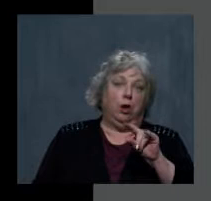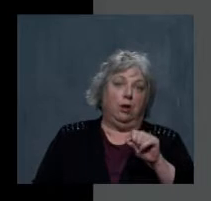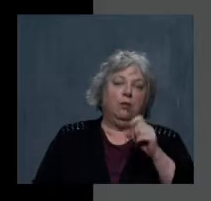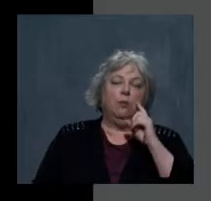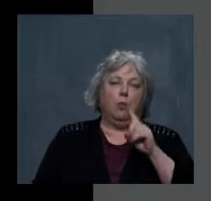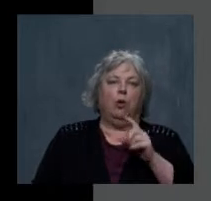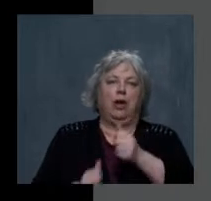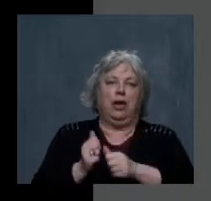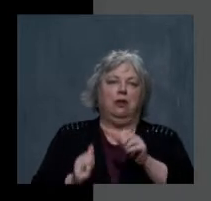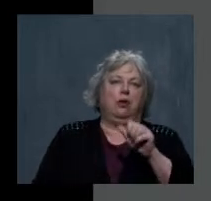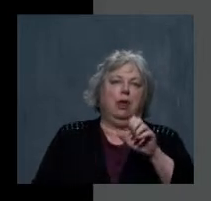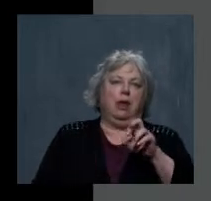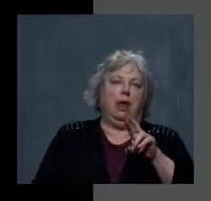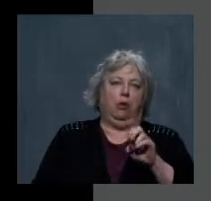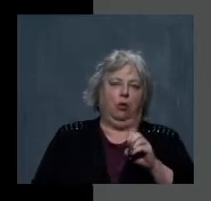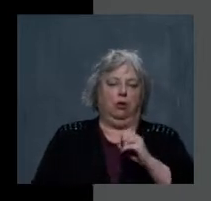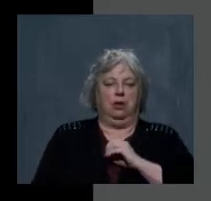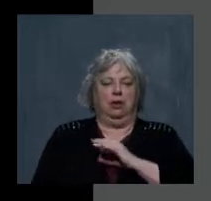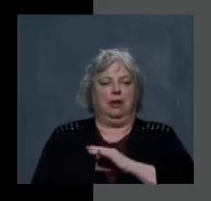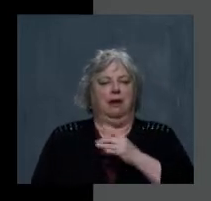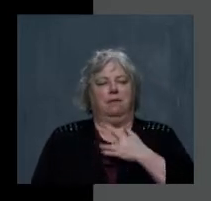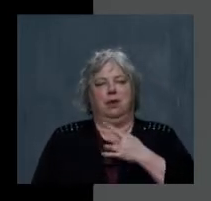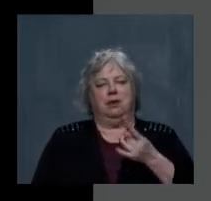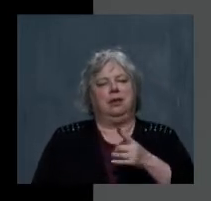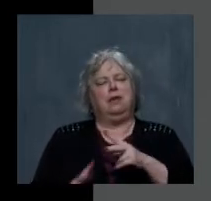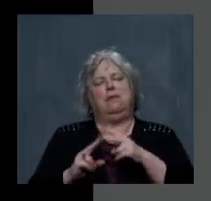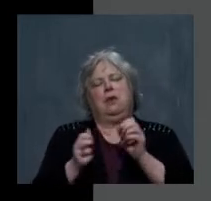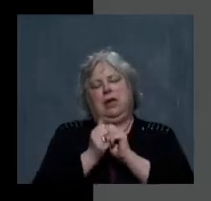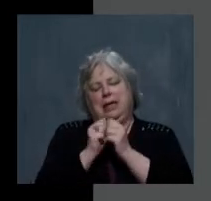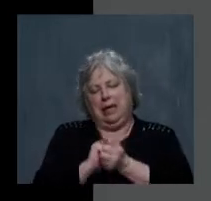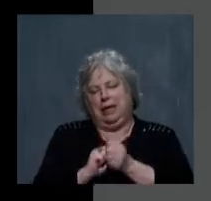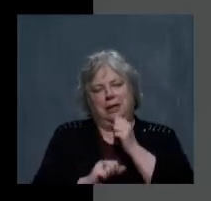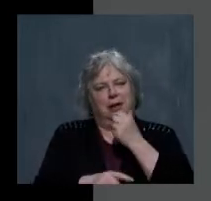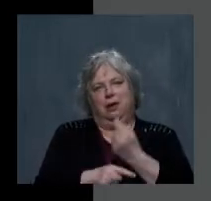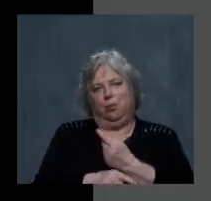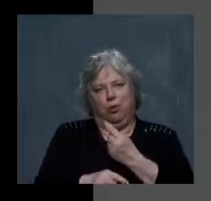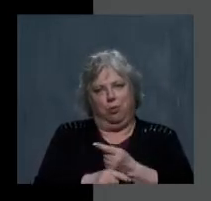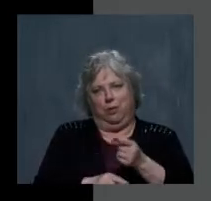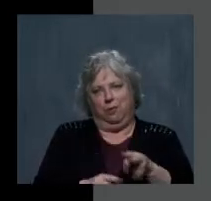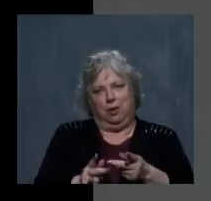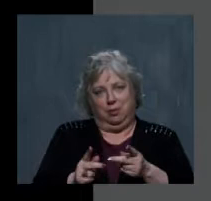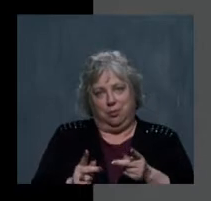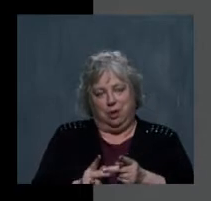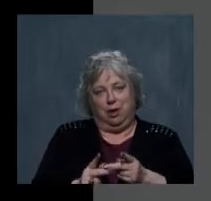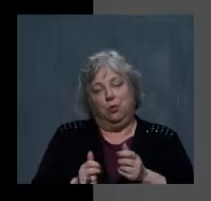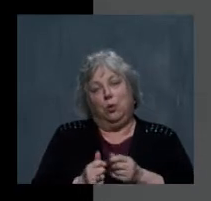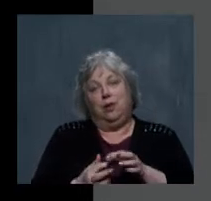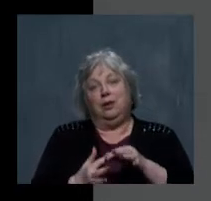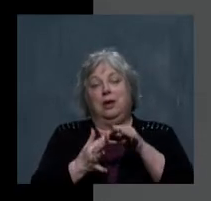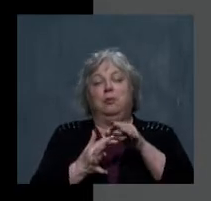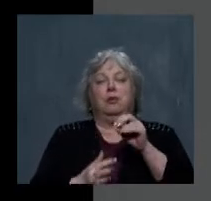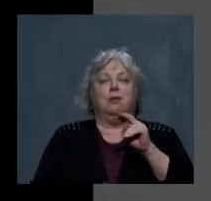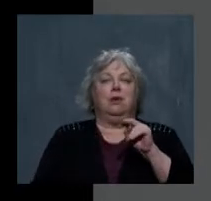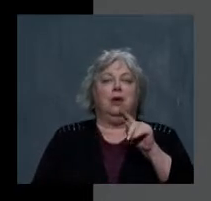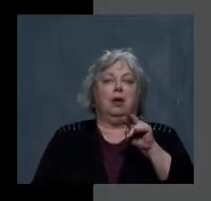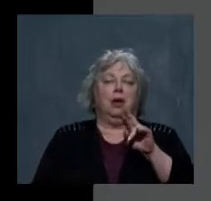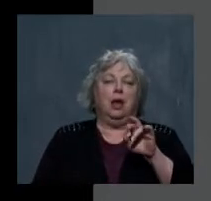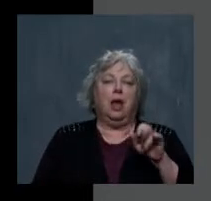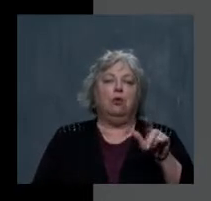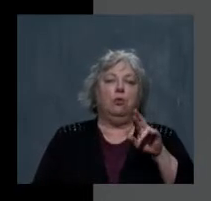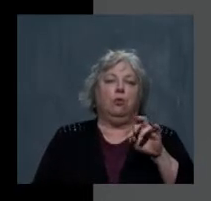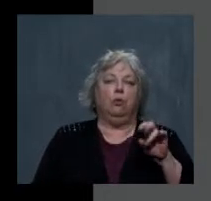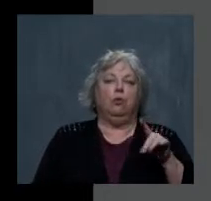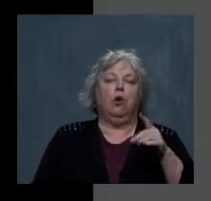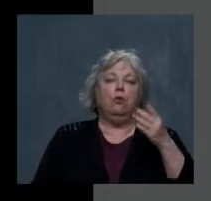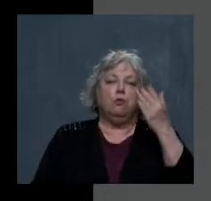In staff's opinion, this development is proposed extremely dense and is not appropriate for the site. With the exception of the Cantrell Road frontage, which is predominantly